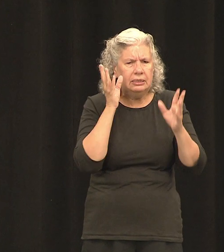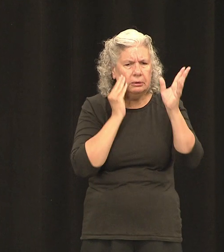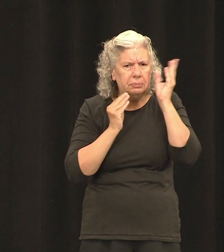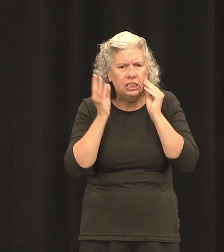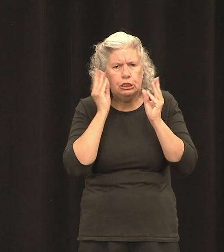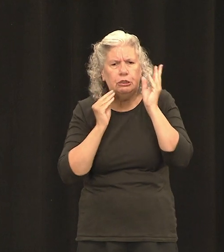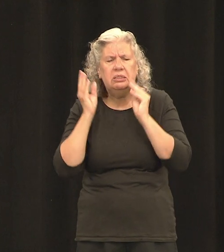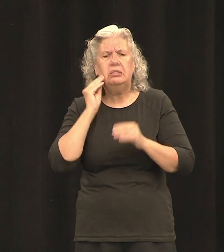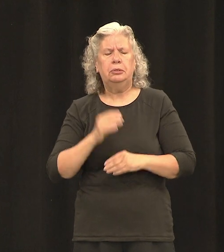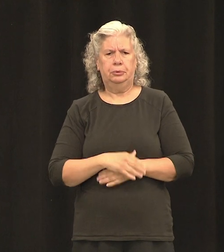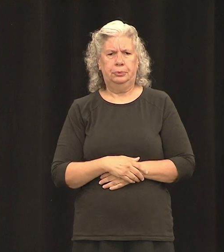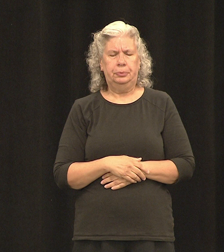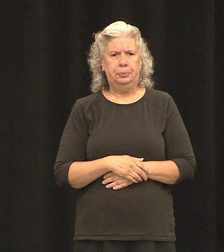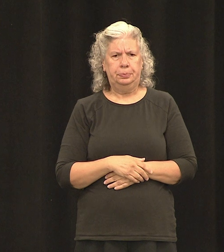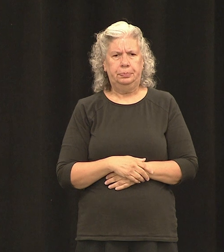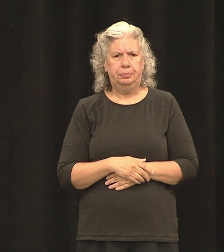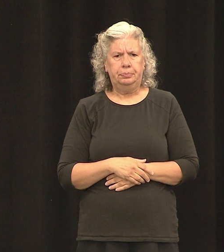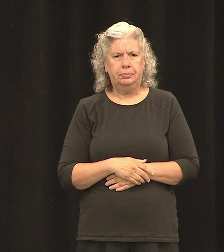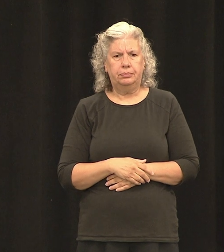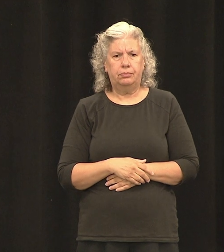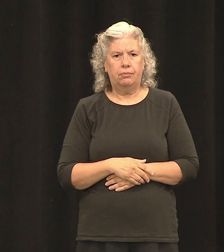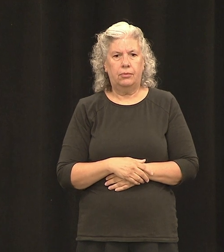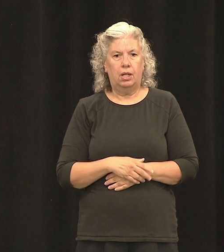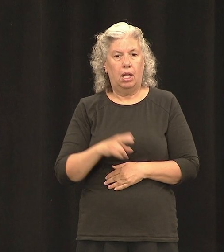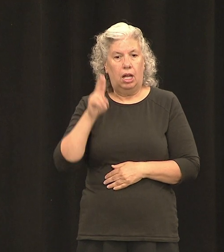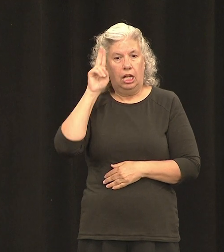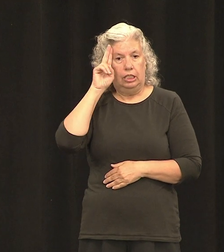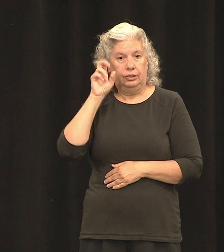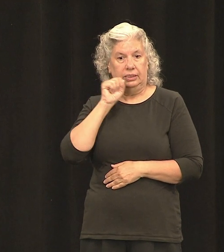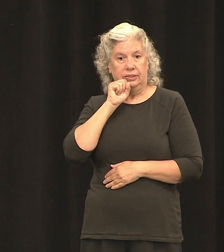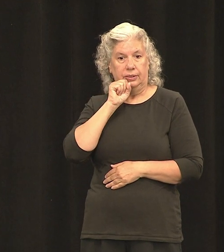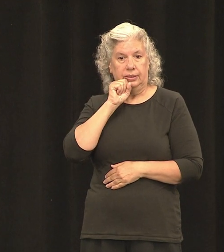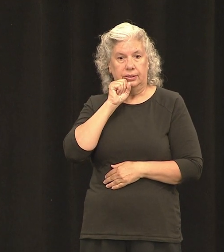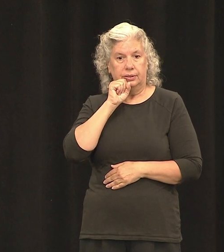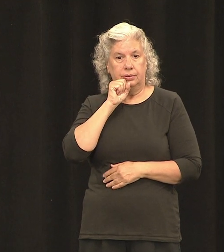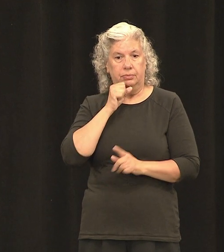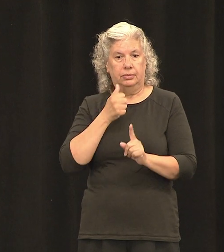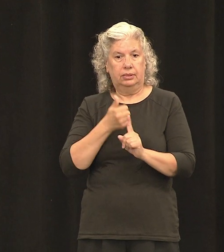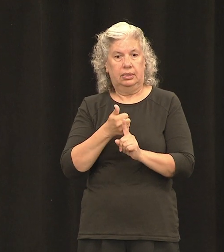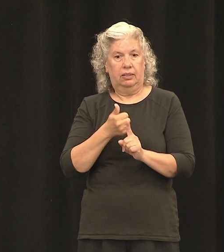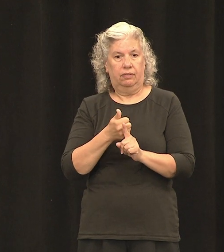So Usher syndrome is an autosomal